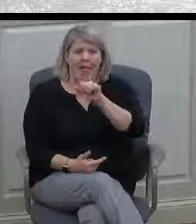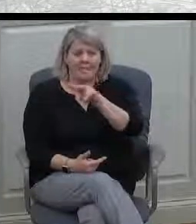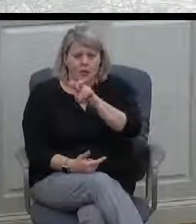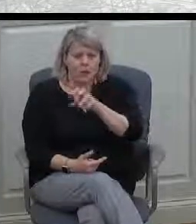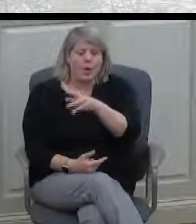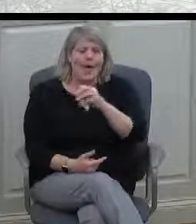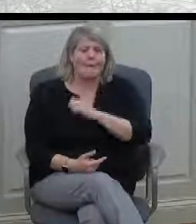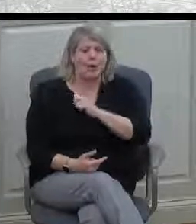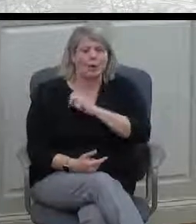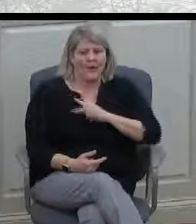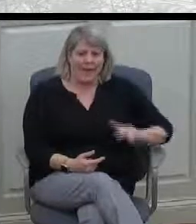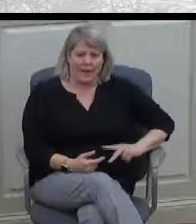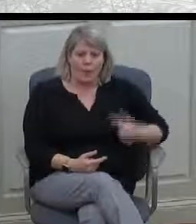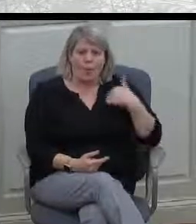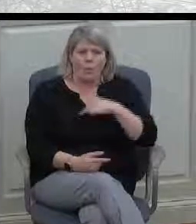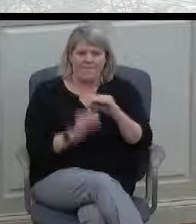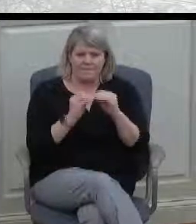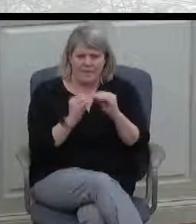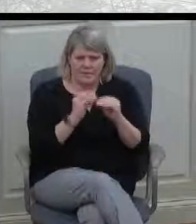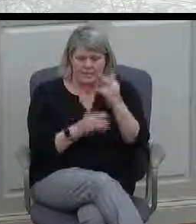was primarily focused on.